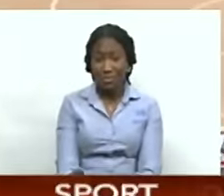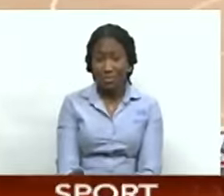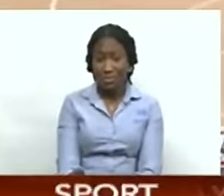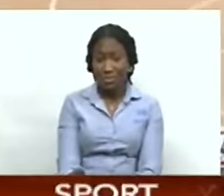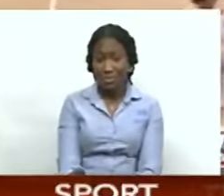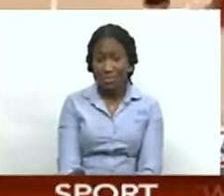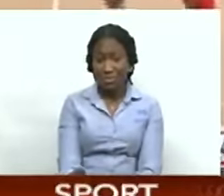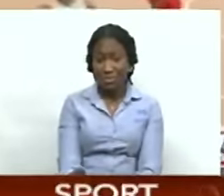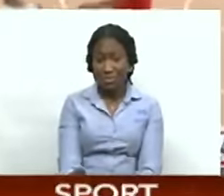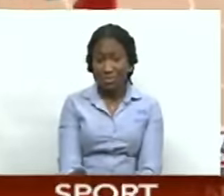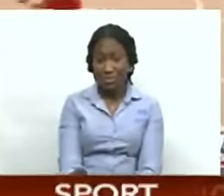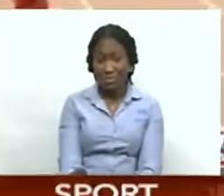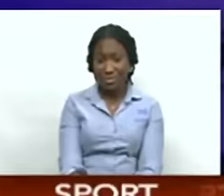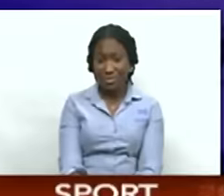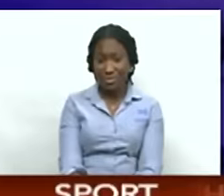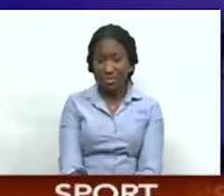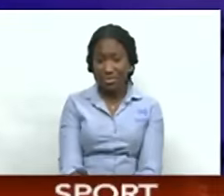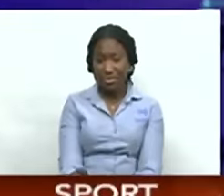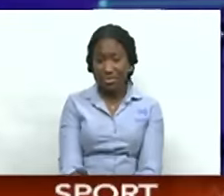Sport.